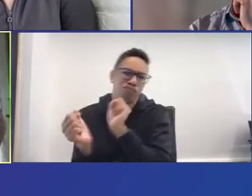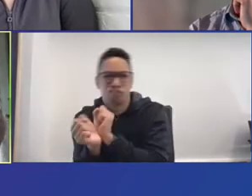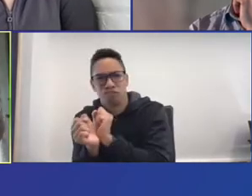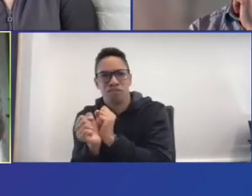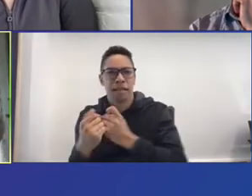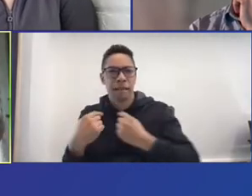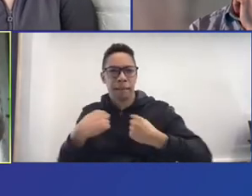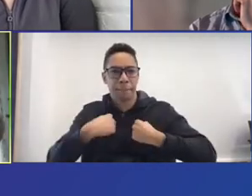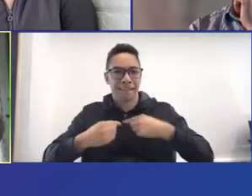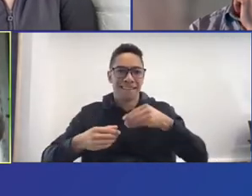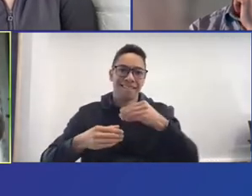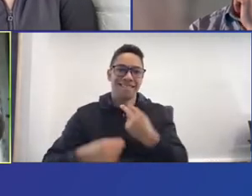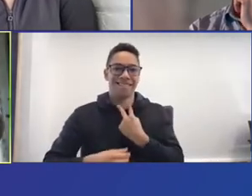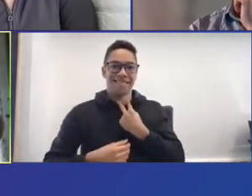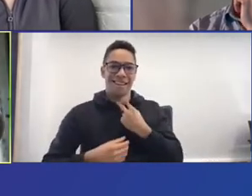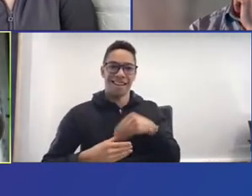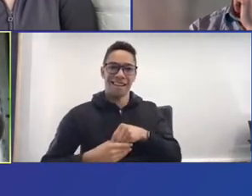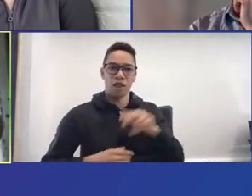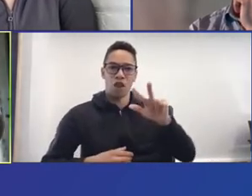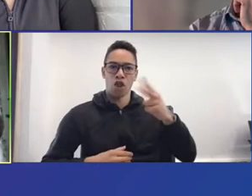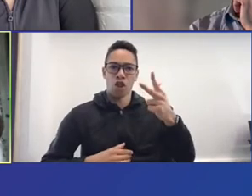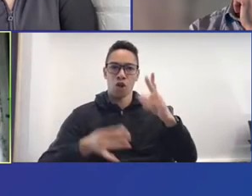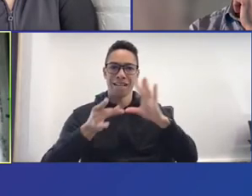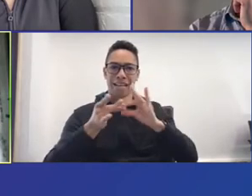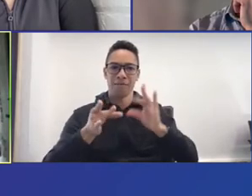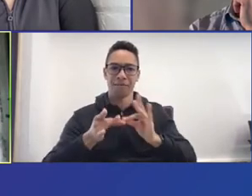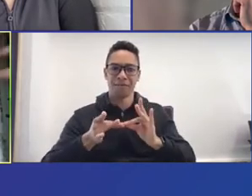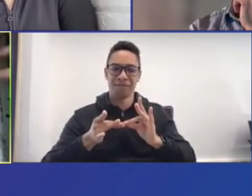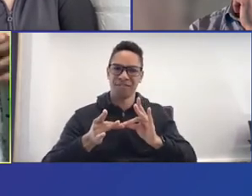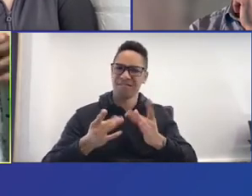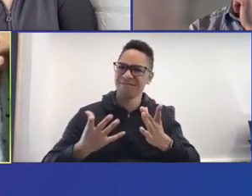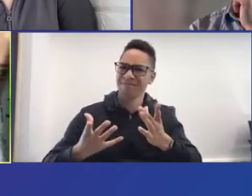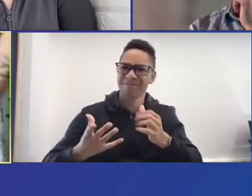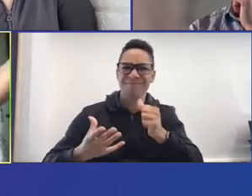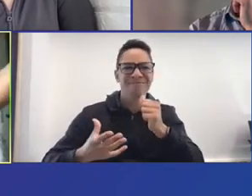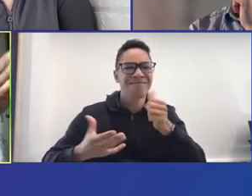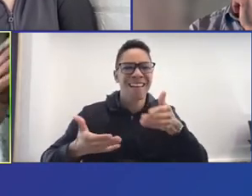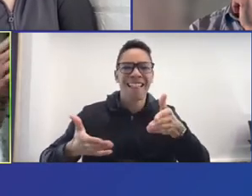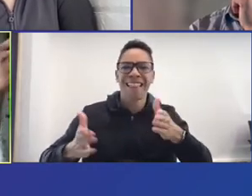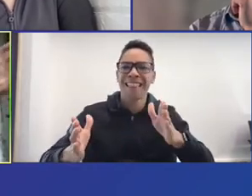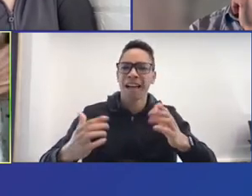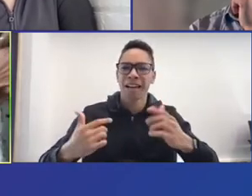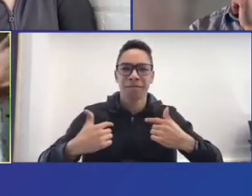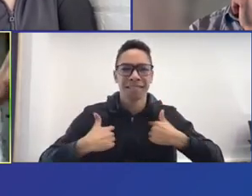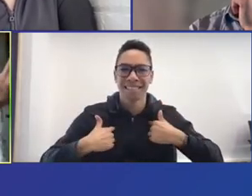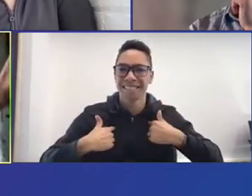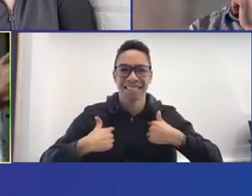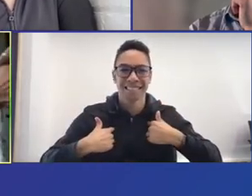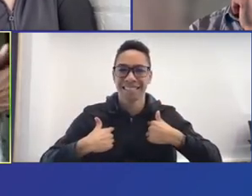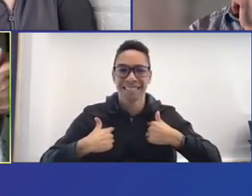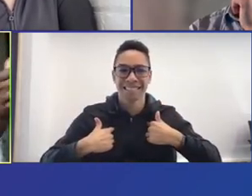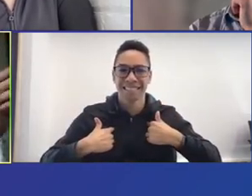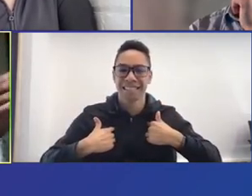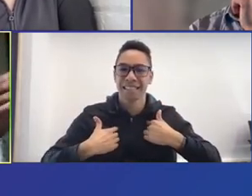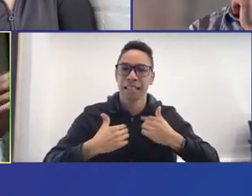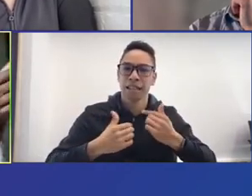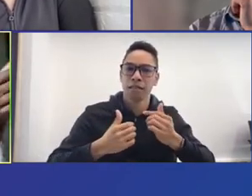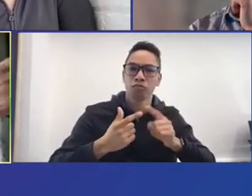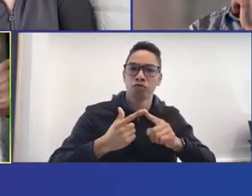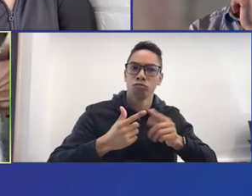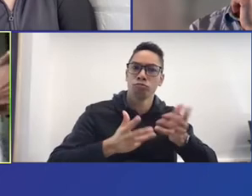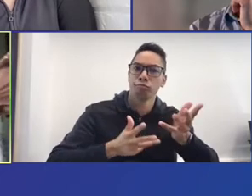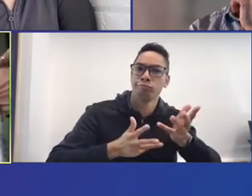third narrative, right, doesn't allow me to make communion